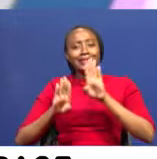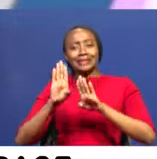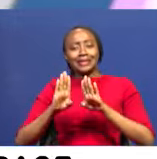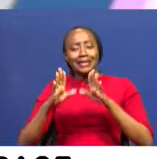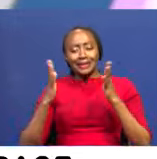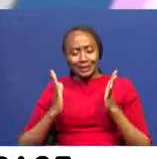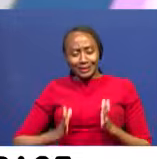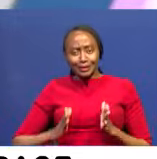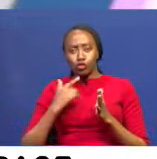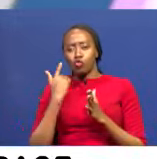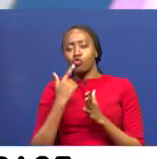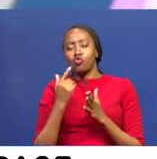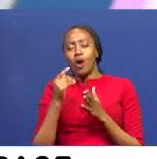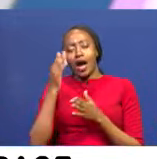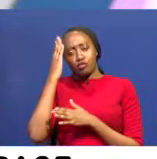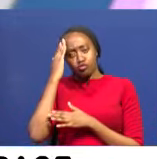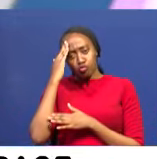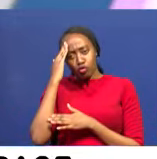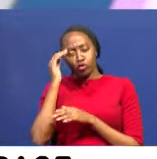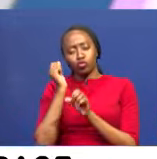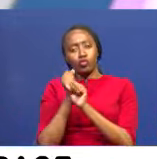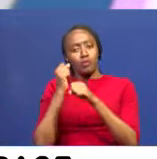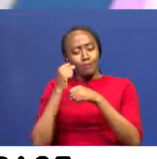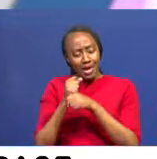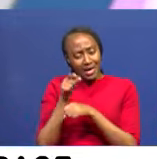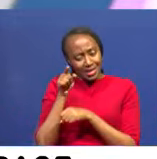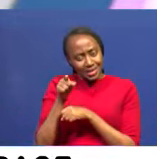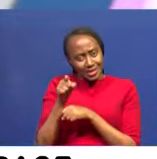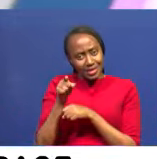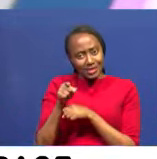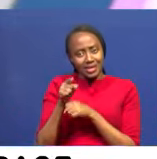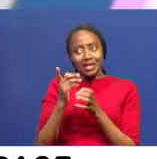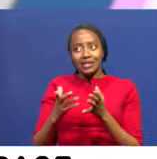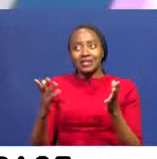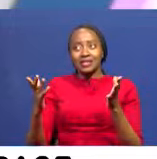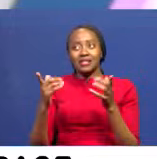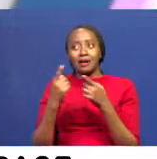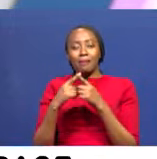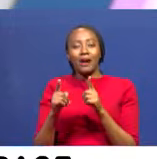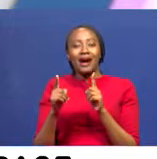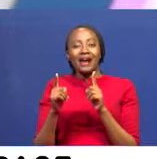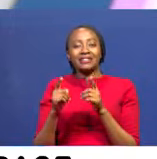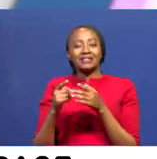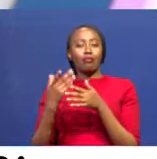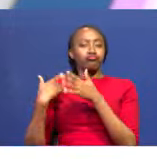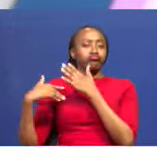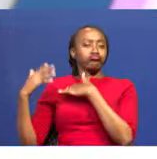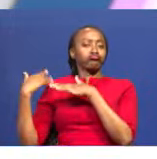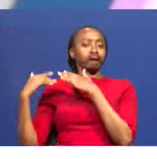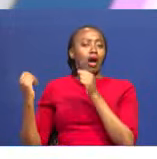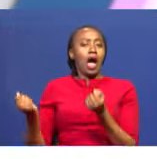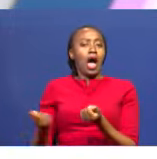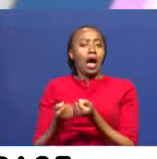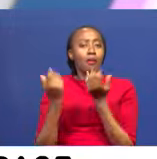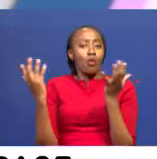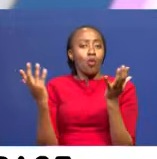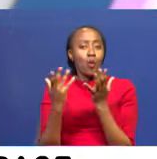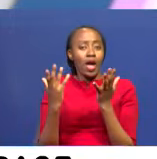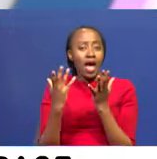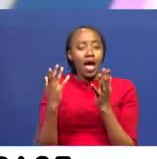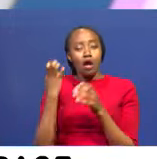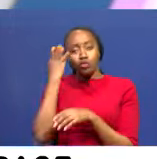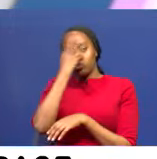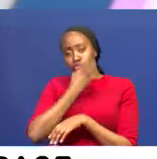to develop innovator products. So traditionally, this has mainly been happening in Europe and the